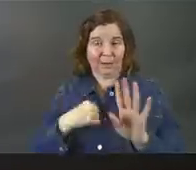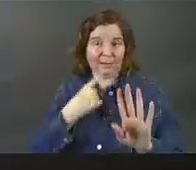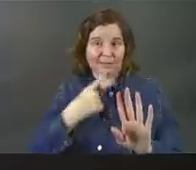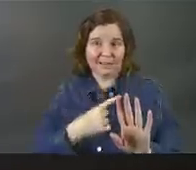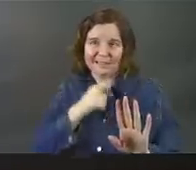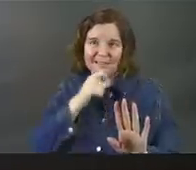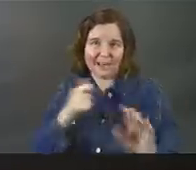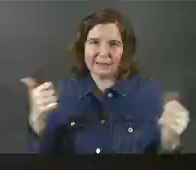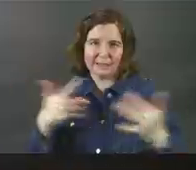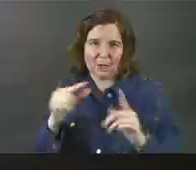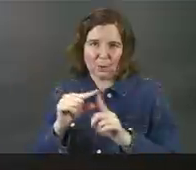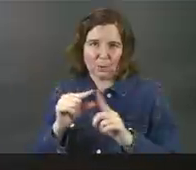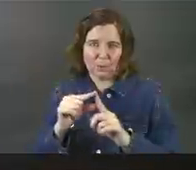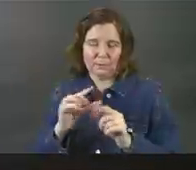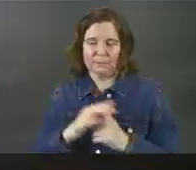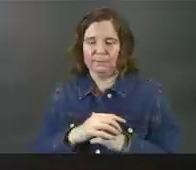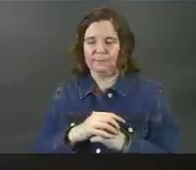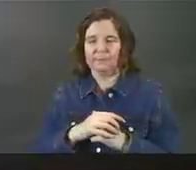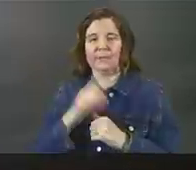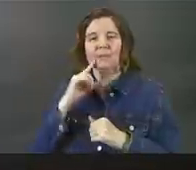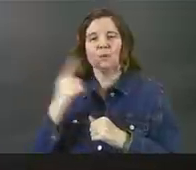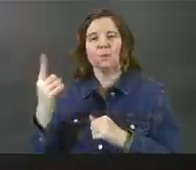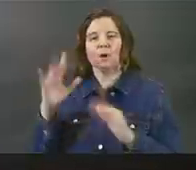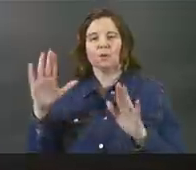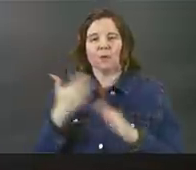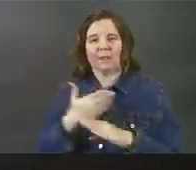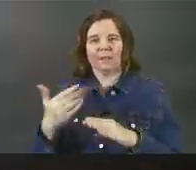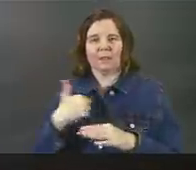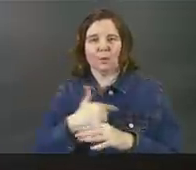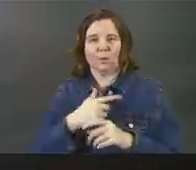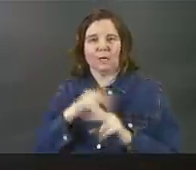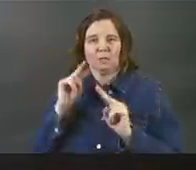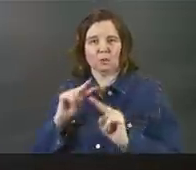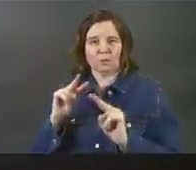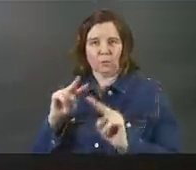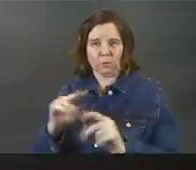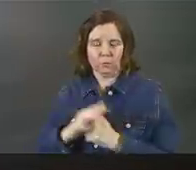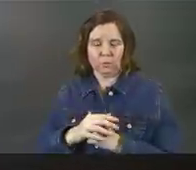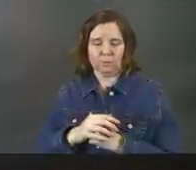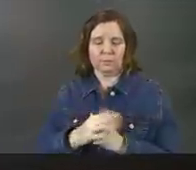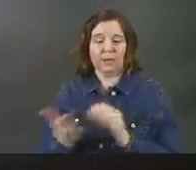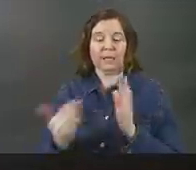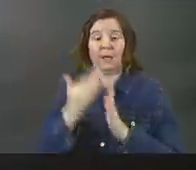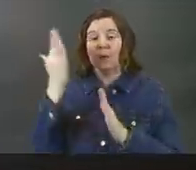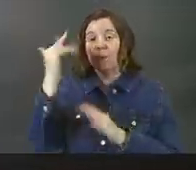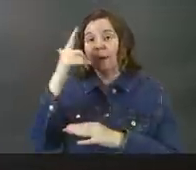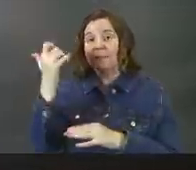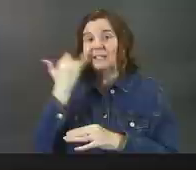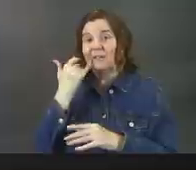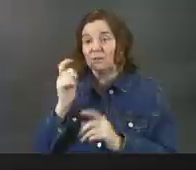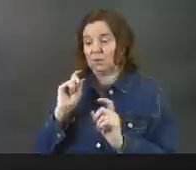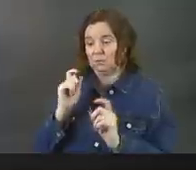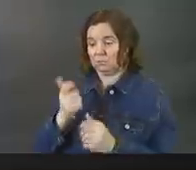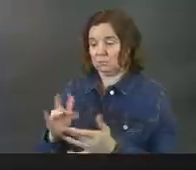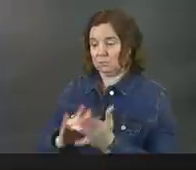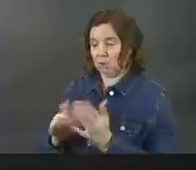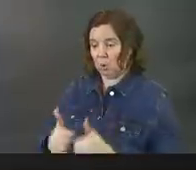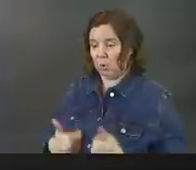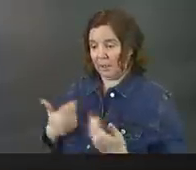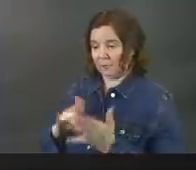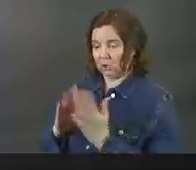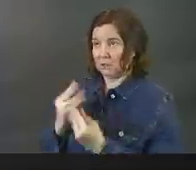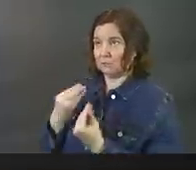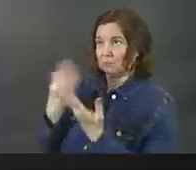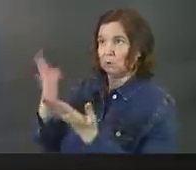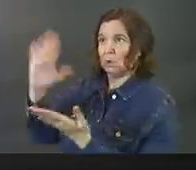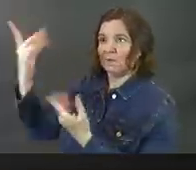say, it's not a scary word. This is one of the greatest things that we get to look forward to. Again, because if you've given your life to Jesus, you have